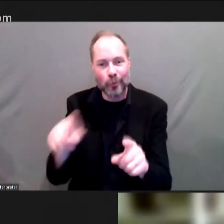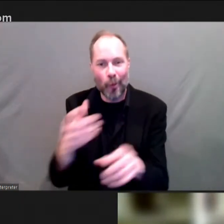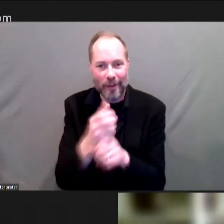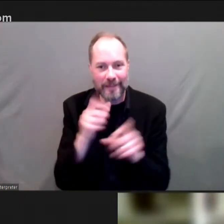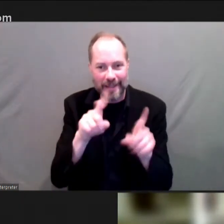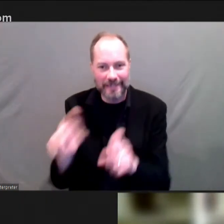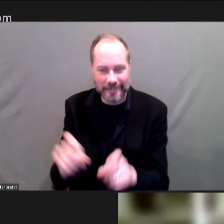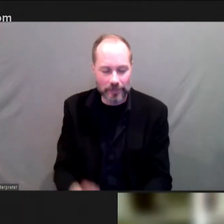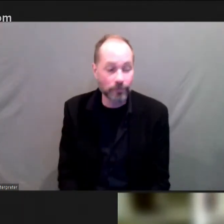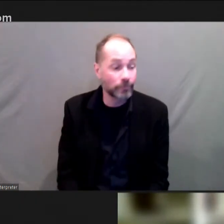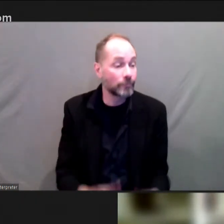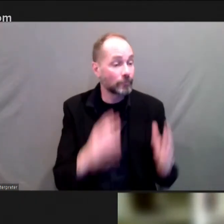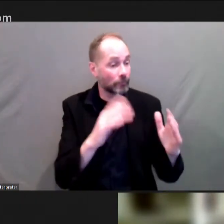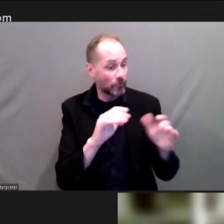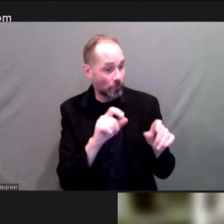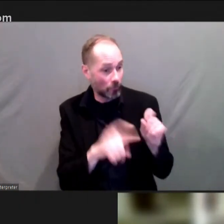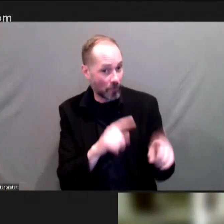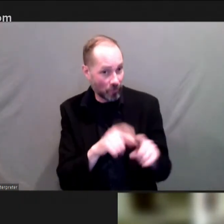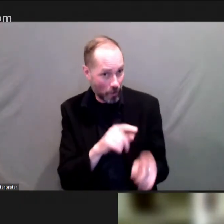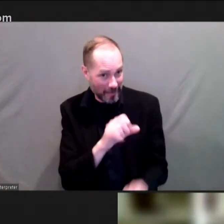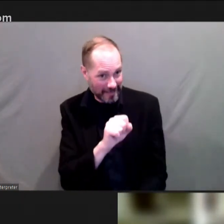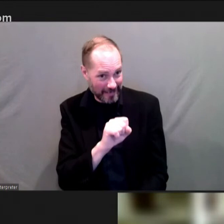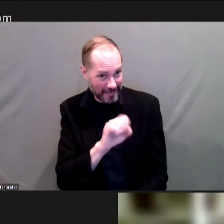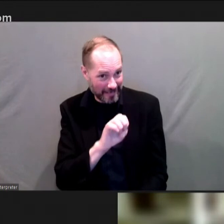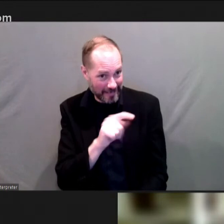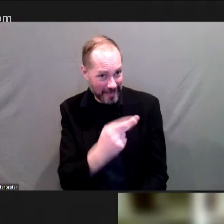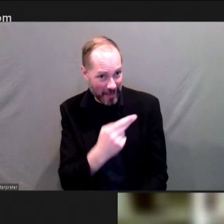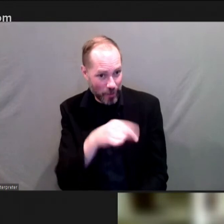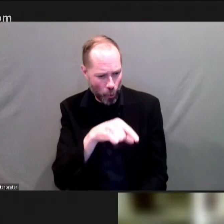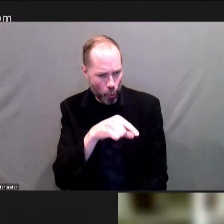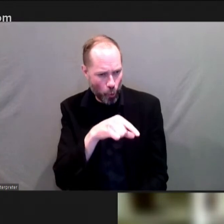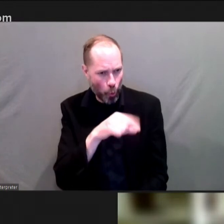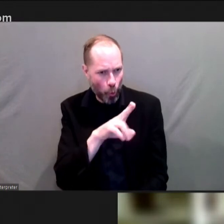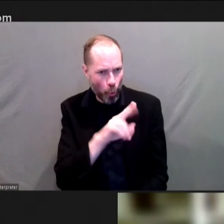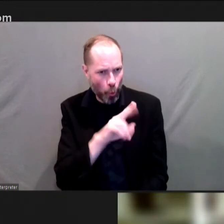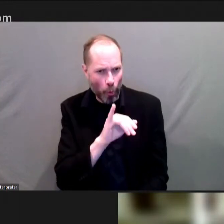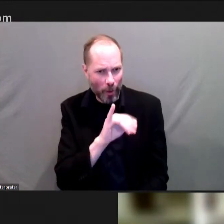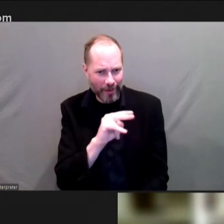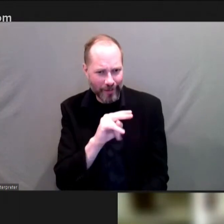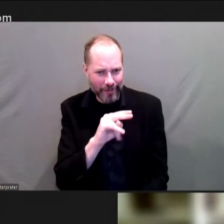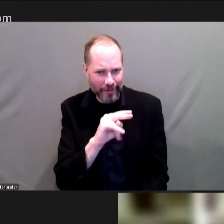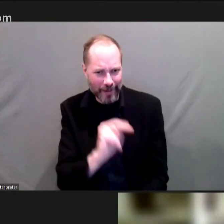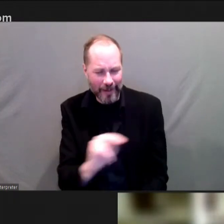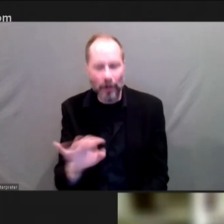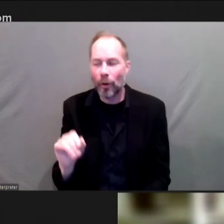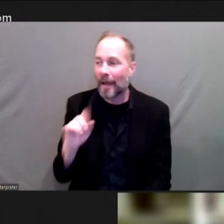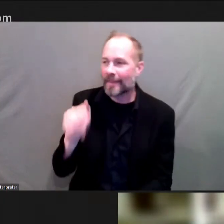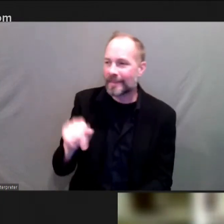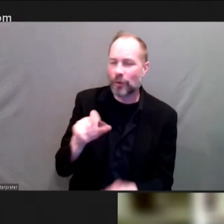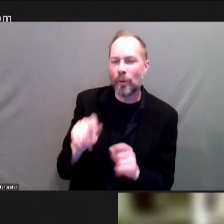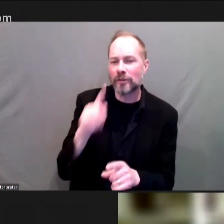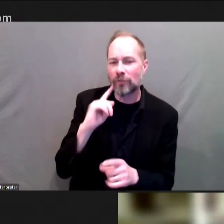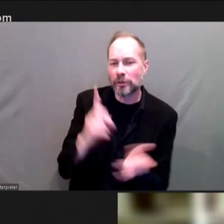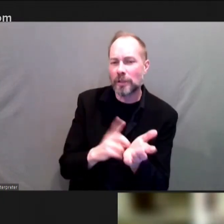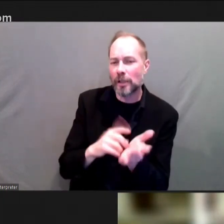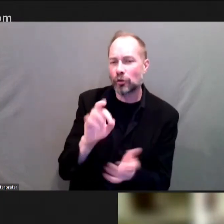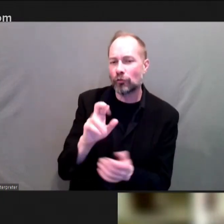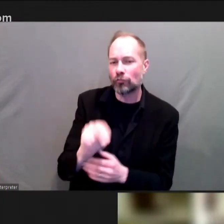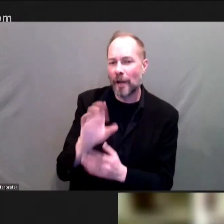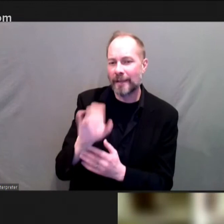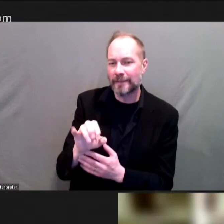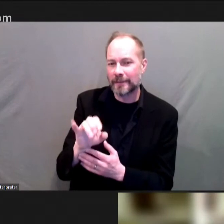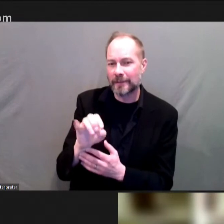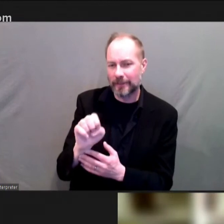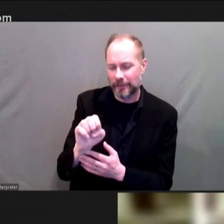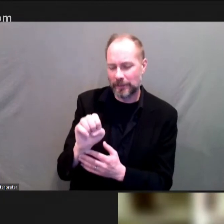Our next question is from Seth Klayman. Go ahead, Seth. Hi, Seth from Gazette. Dr. Francis, for you, it's basically a follow-up about testing. Can